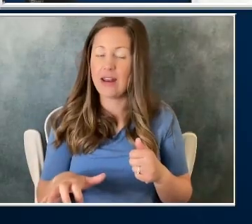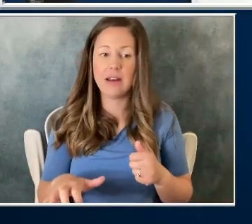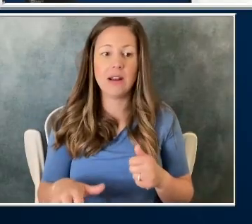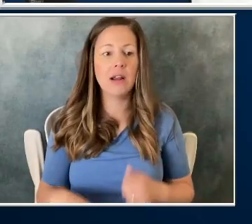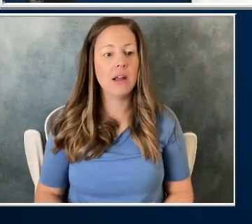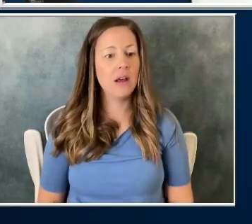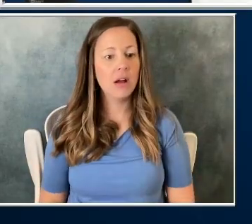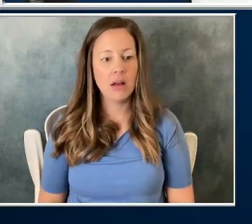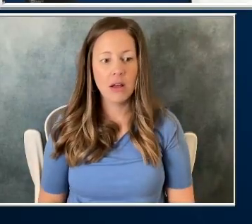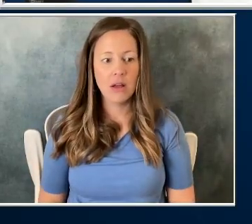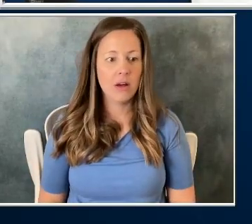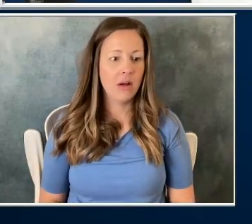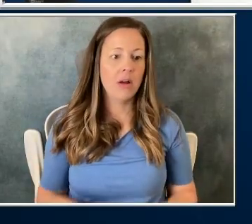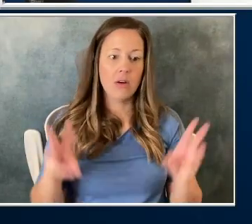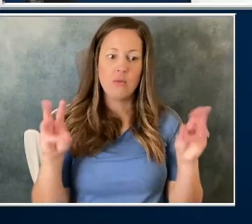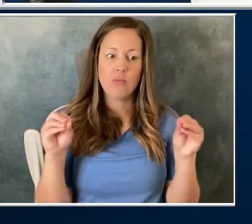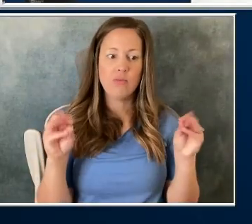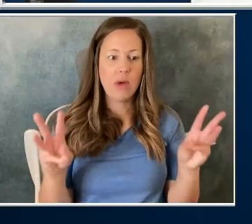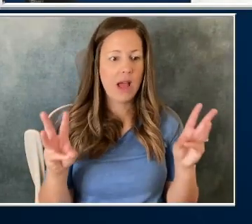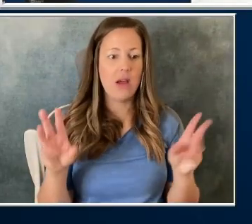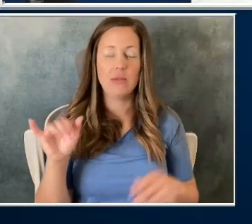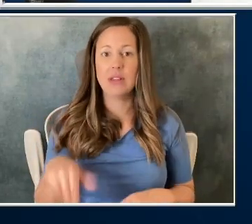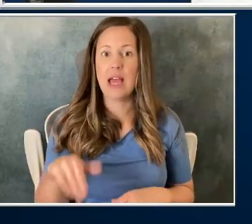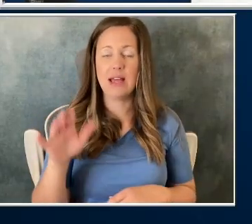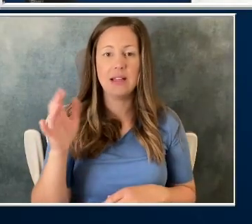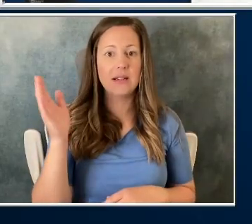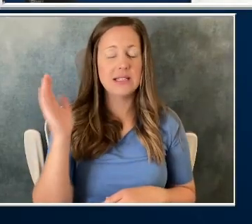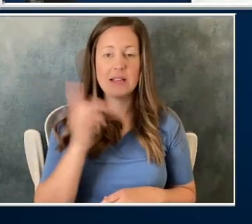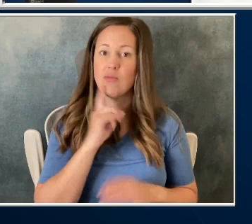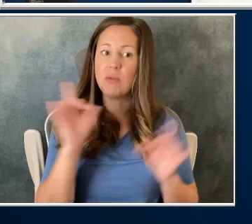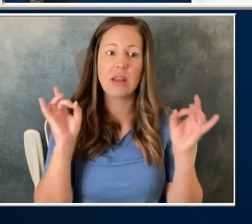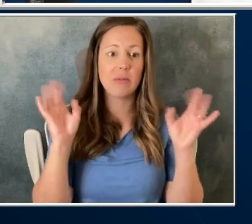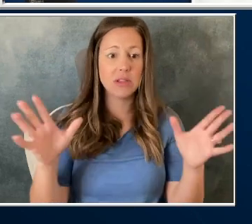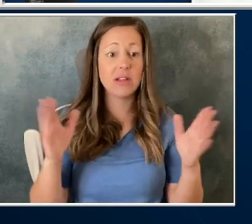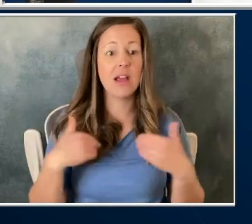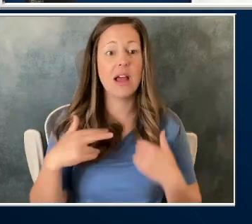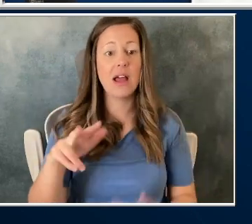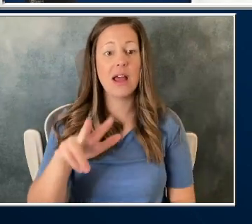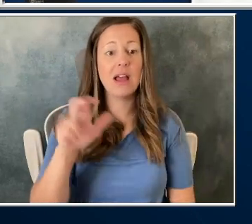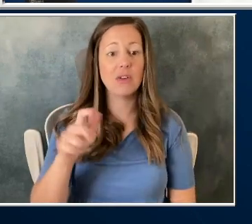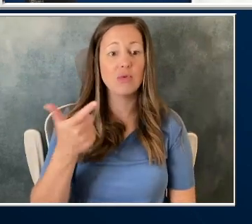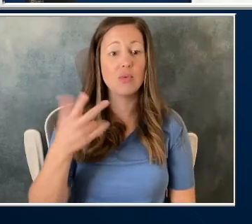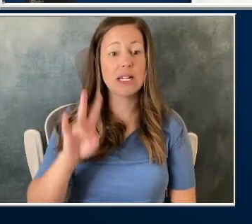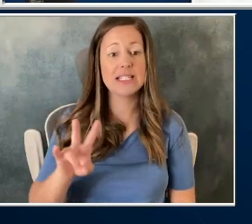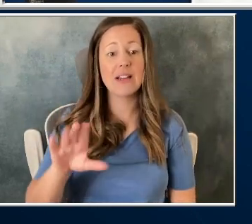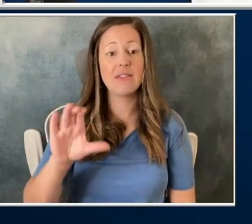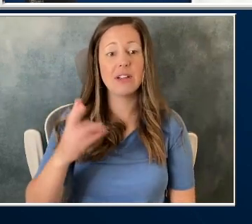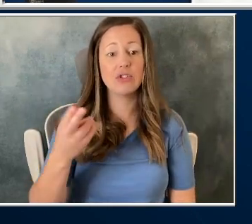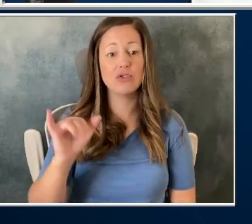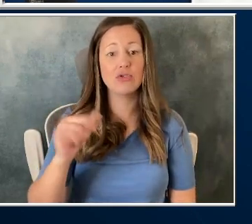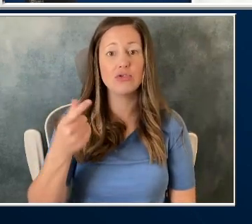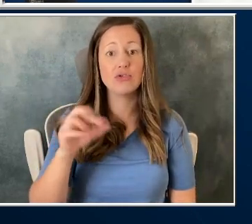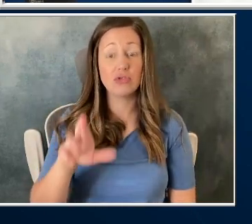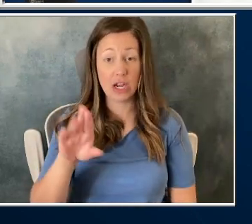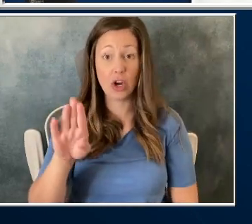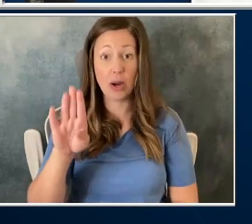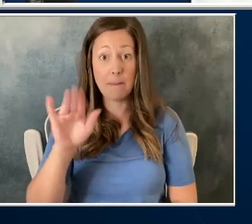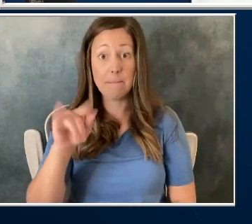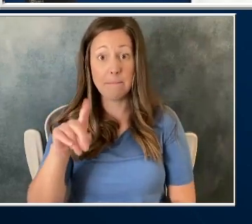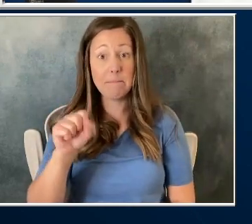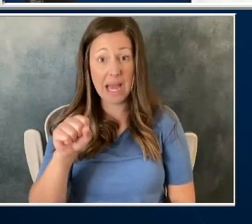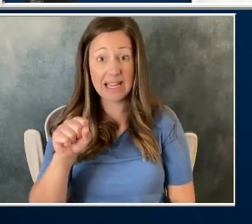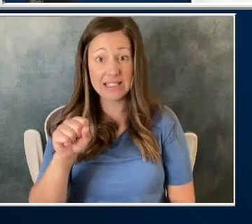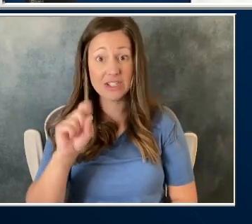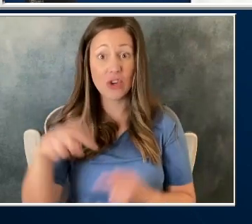sounds completely miserable. And at one point in my life, I had 327 chigger bites after sitting outside by a lake on the ground when I was a